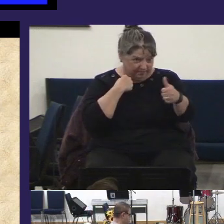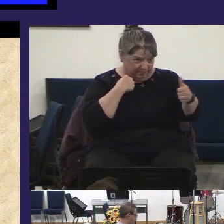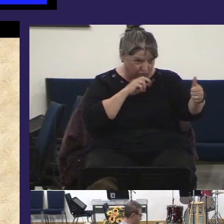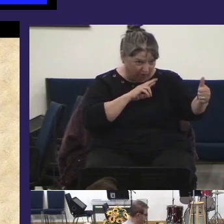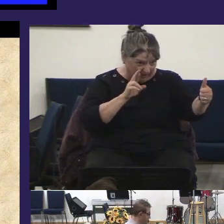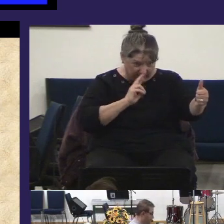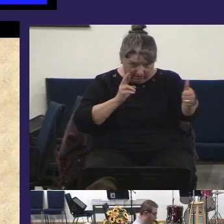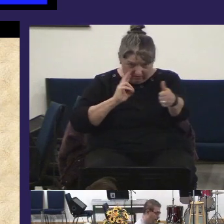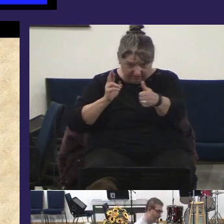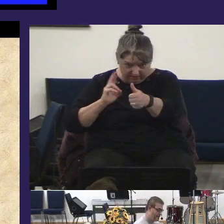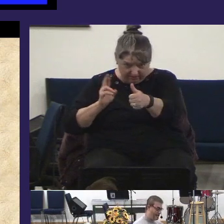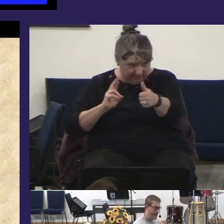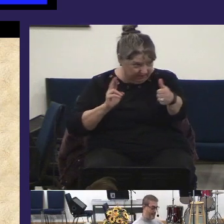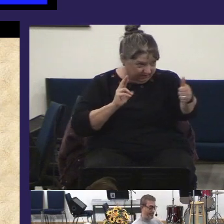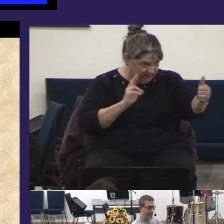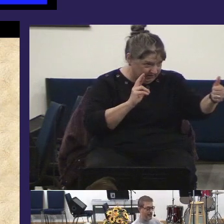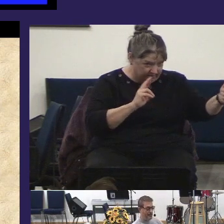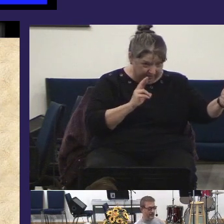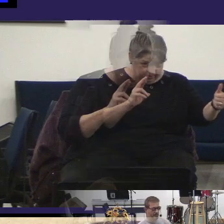Amen. So let me pray.